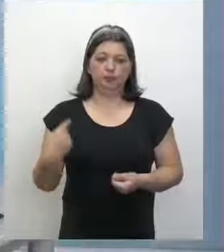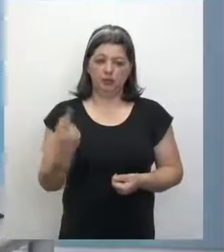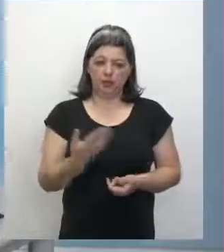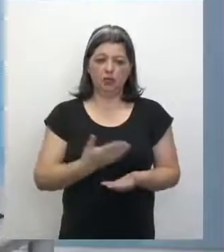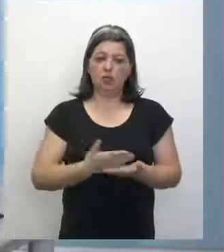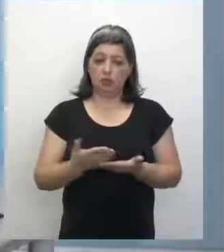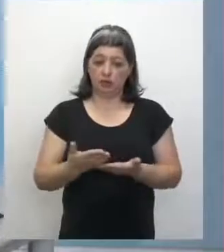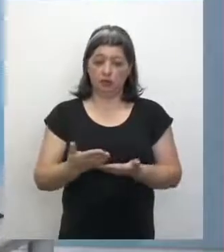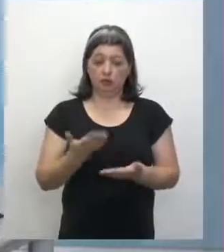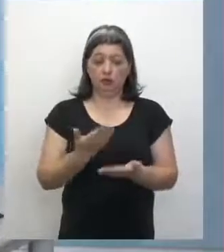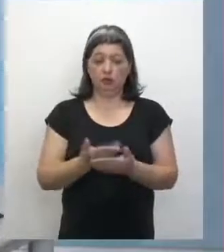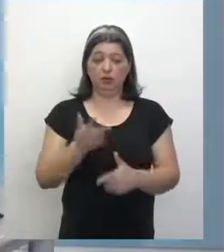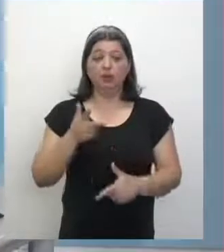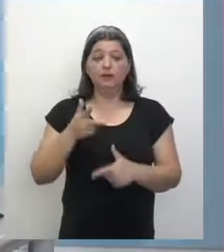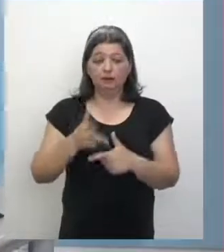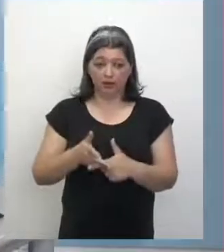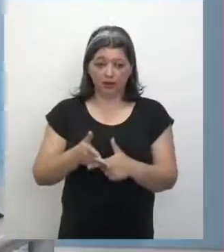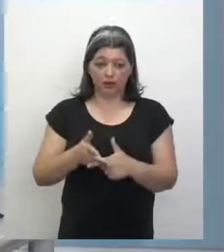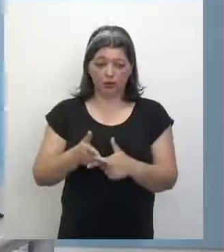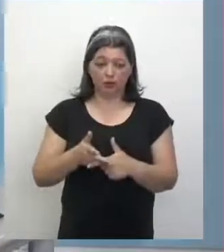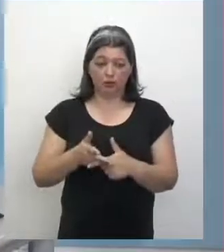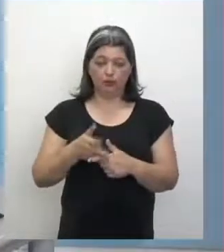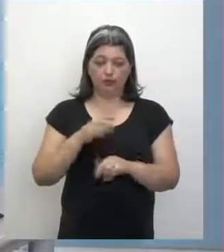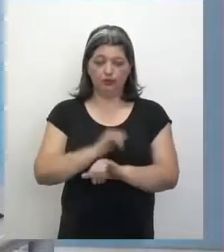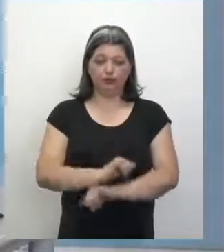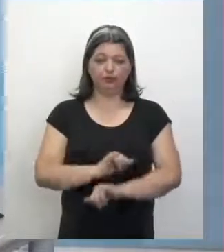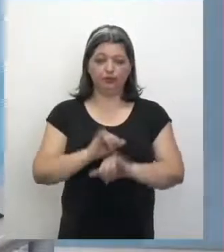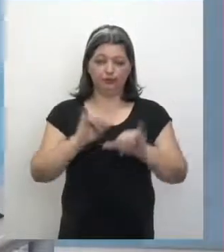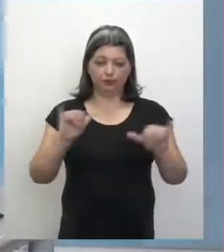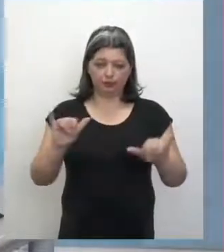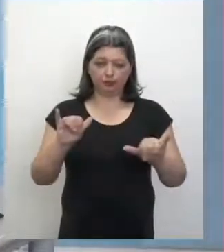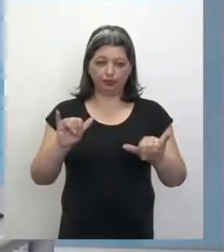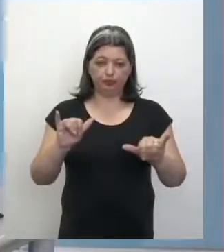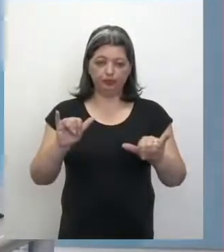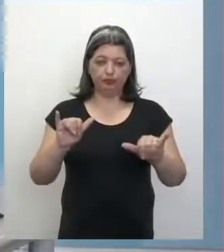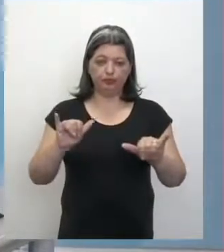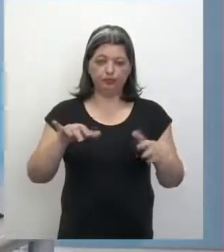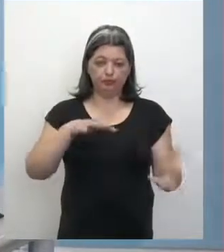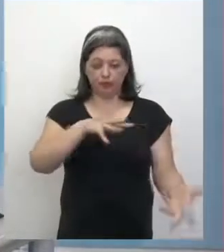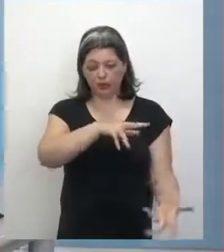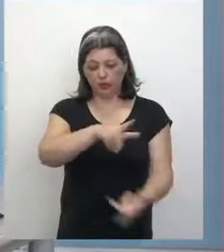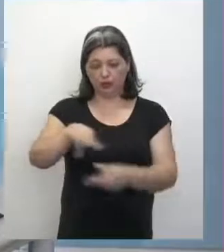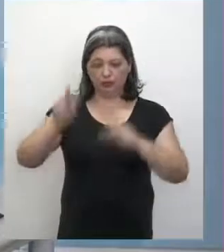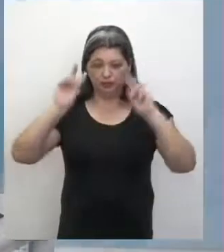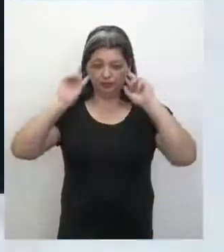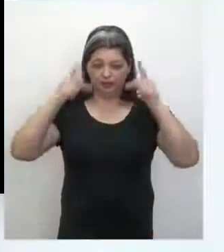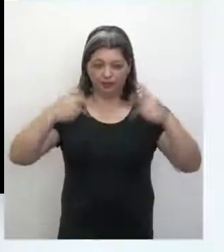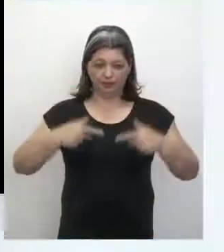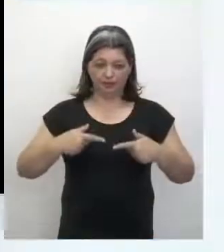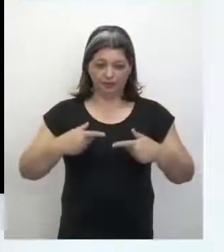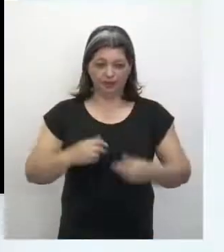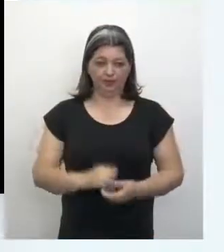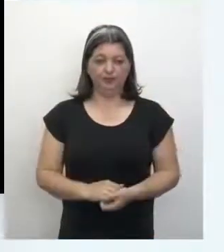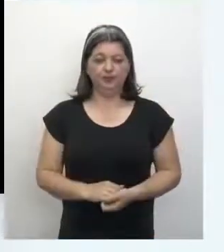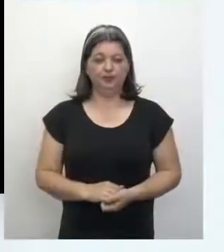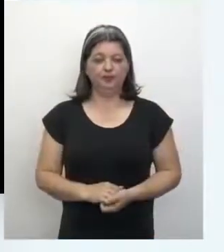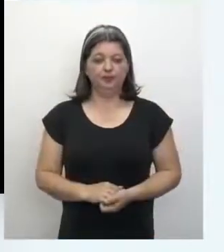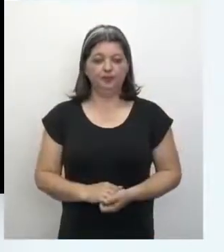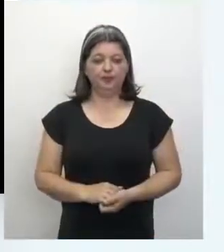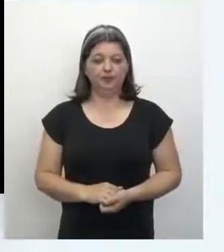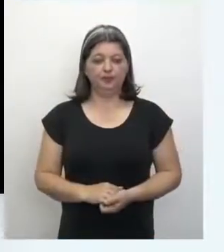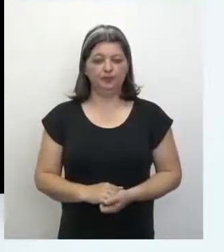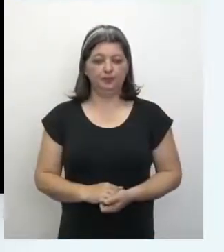hoje assistindo a um vídeo, né, sobre a Declaração Universal dos Direitos Humanos. Vamos lá?